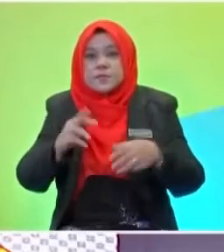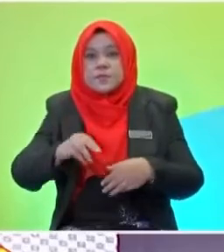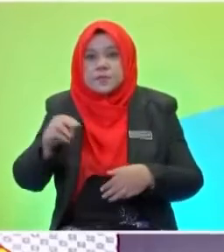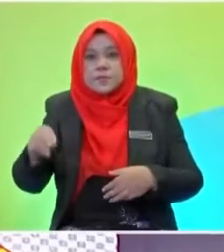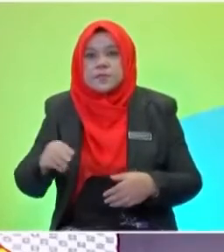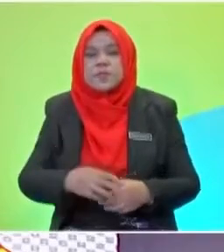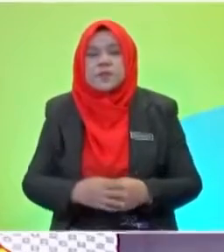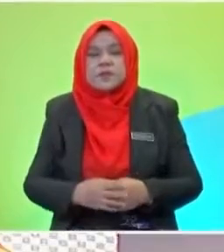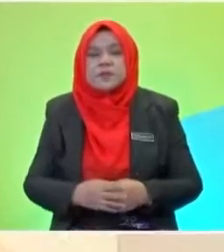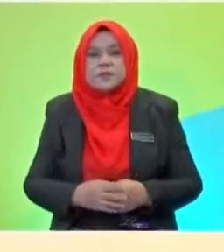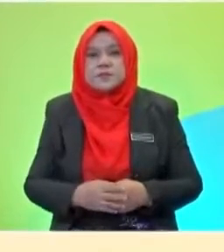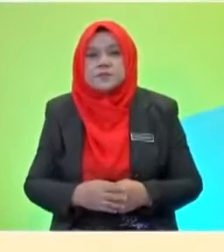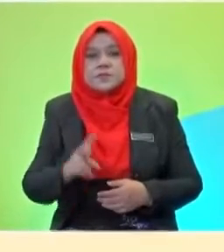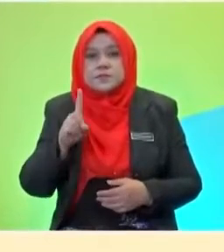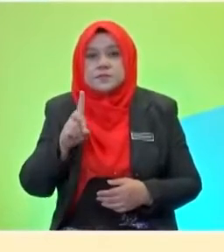So,